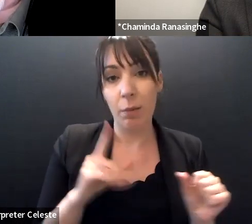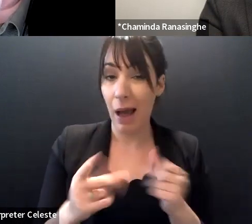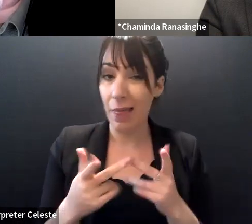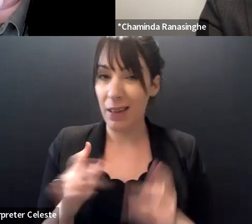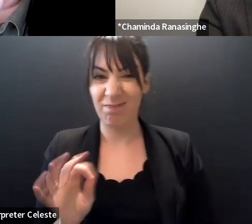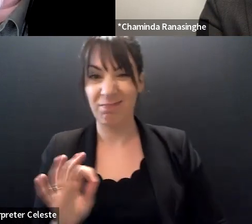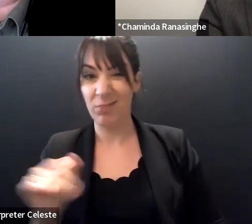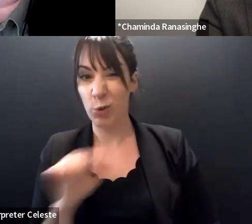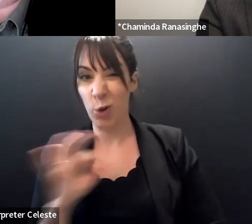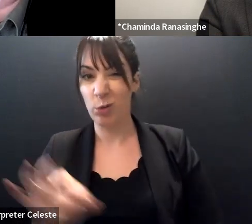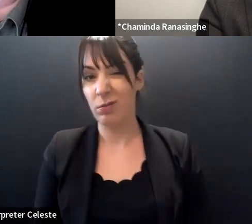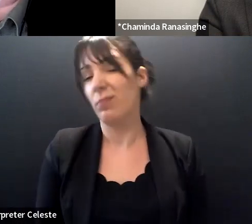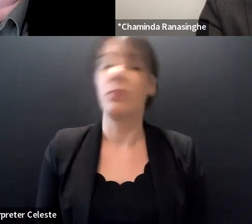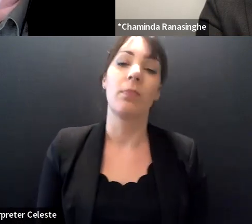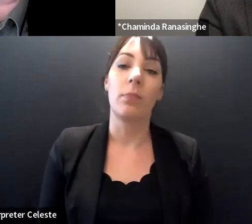I think